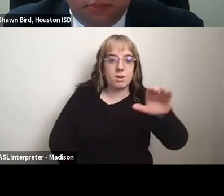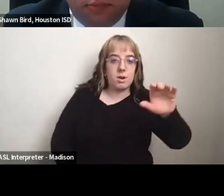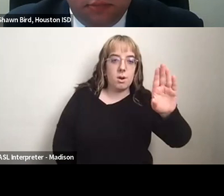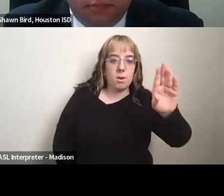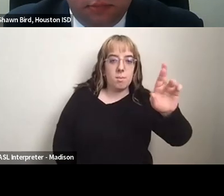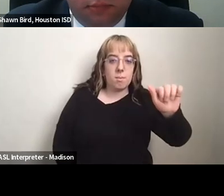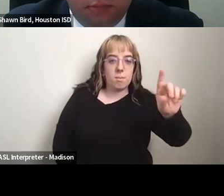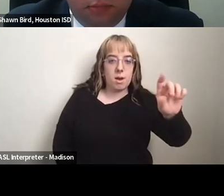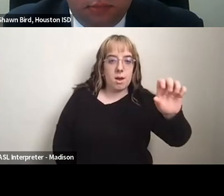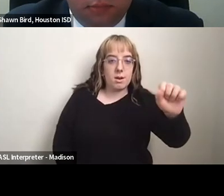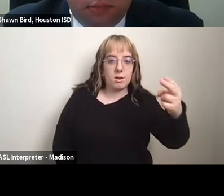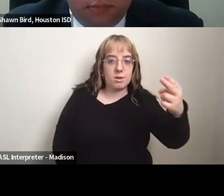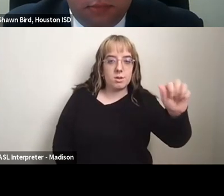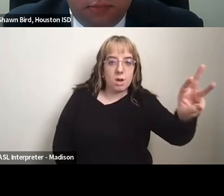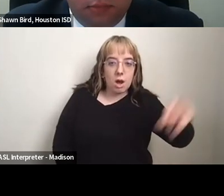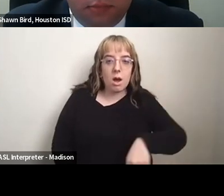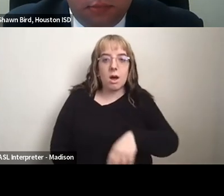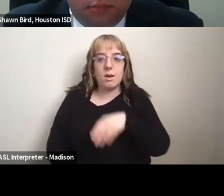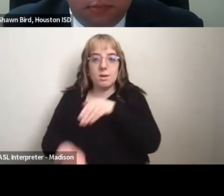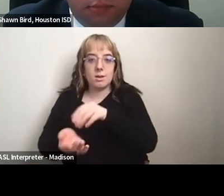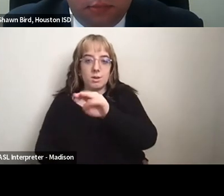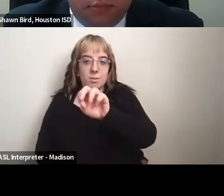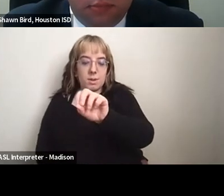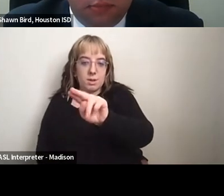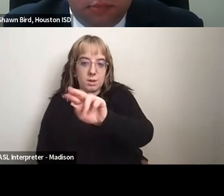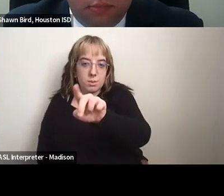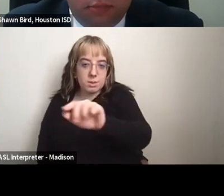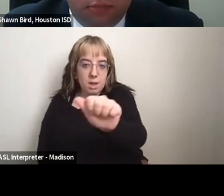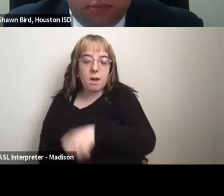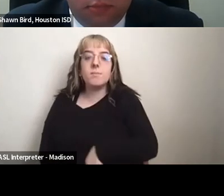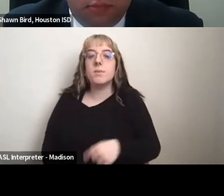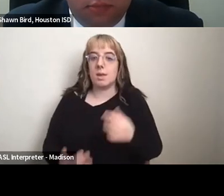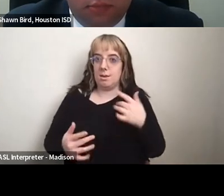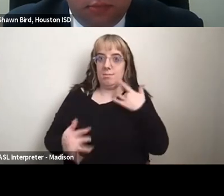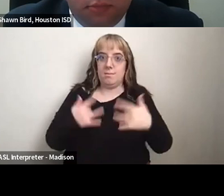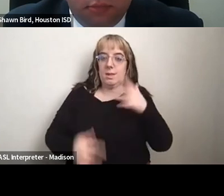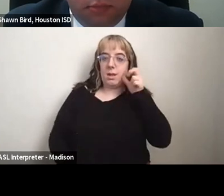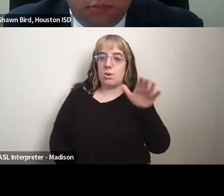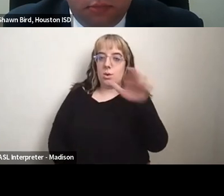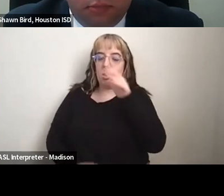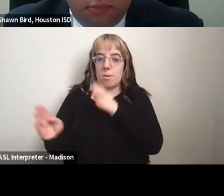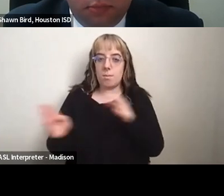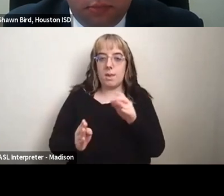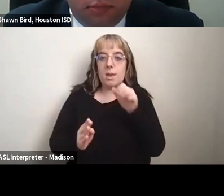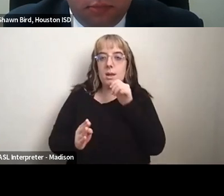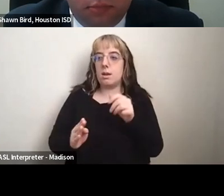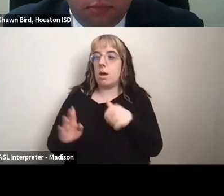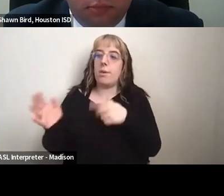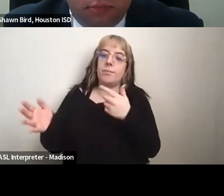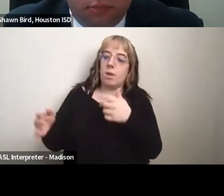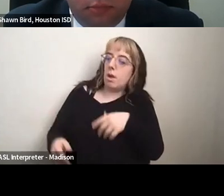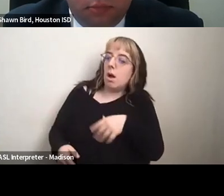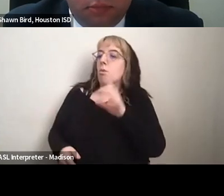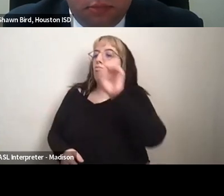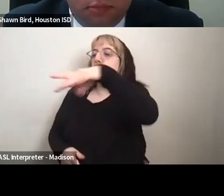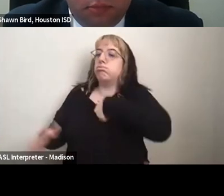Mendoza. I really was excited to hear about your plans for this not being just a flash in the pan, one and done, get the